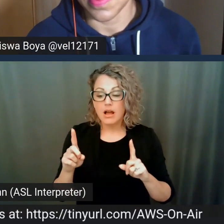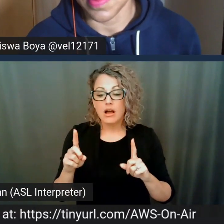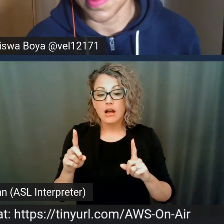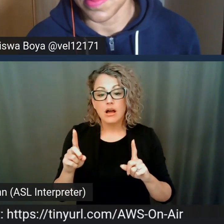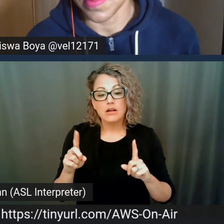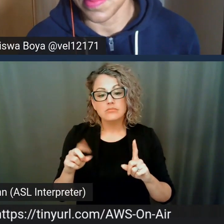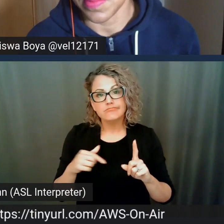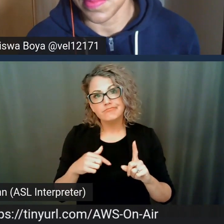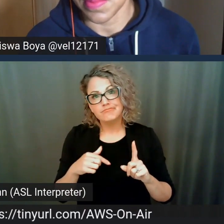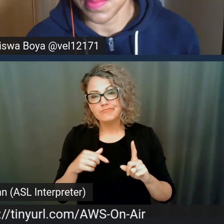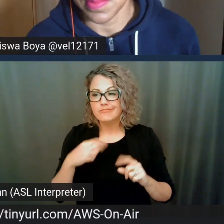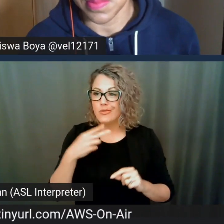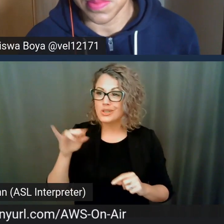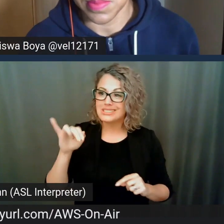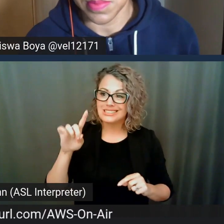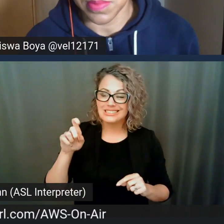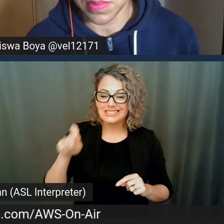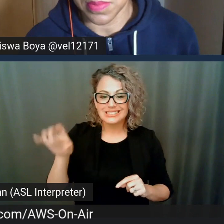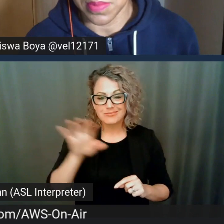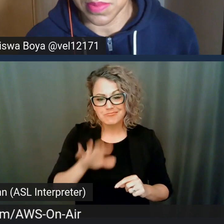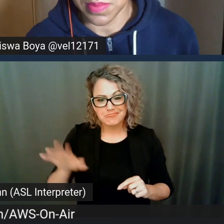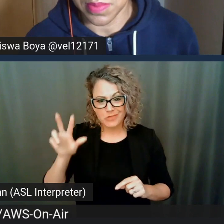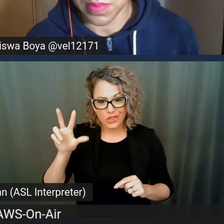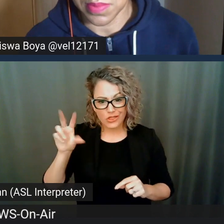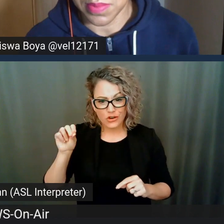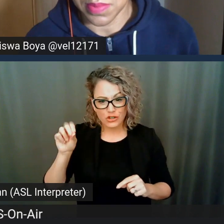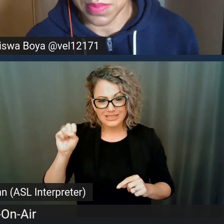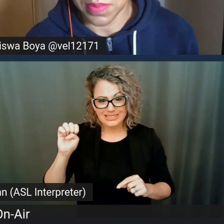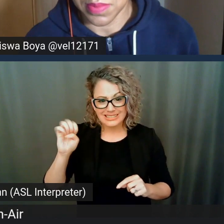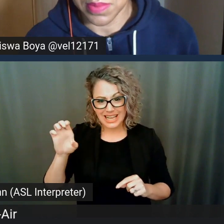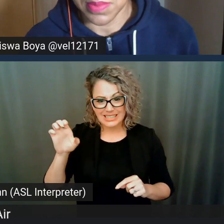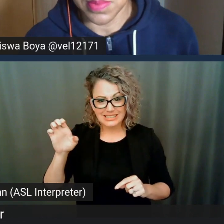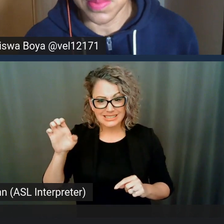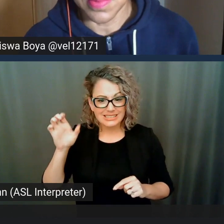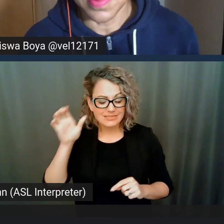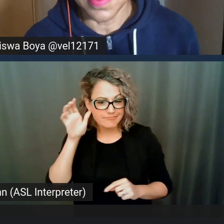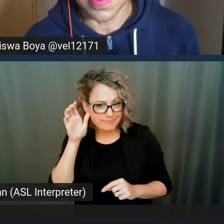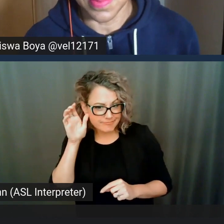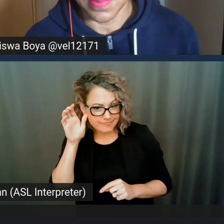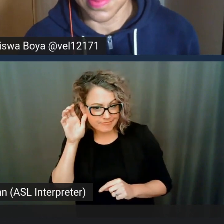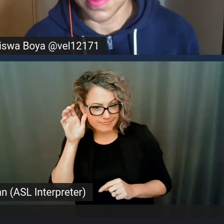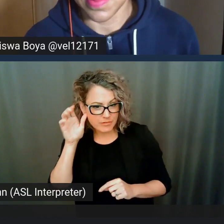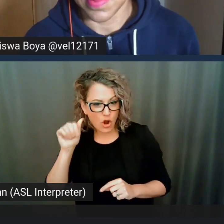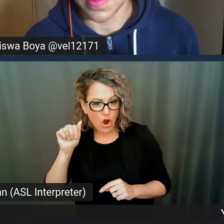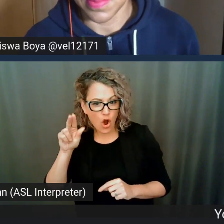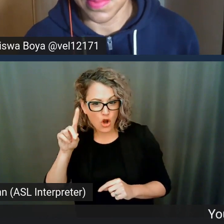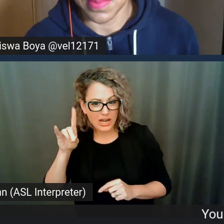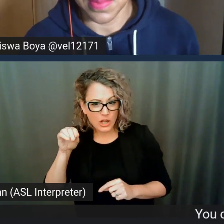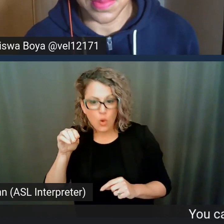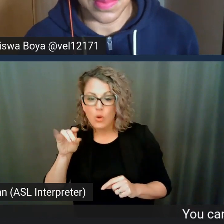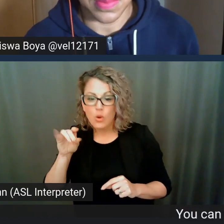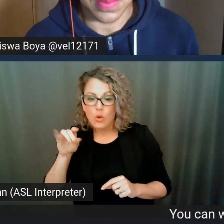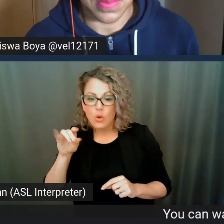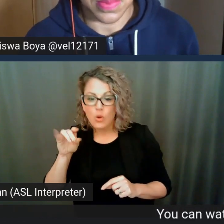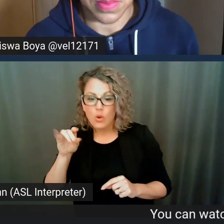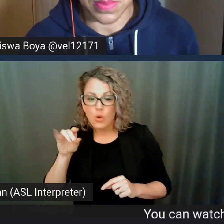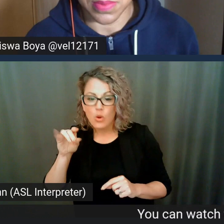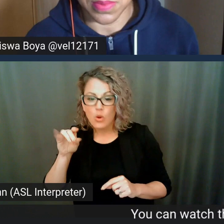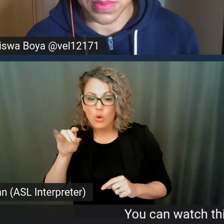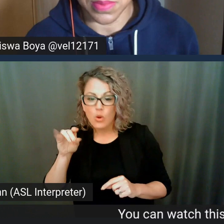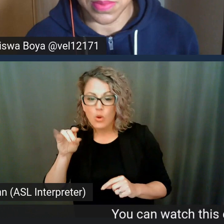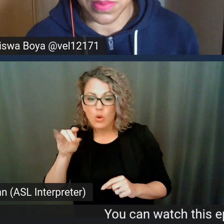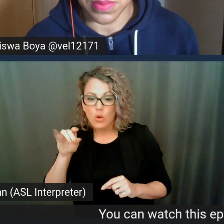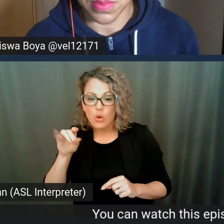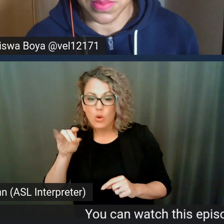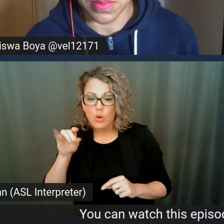about, Voice ID needs about 30 seconds of audio, and this is audio without silences or pauses, so it's straight up